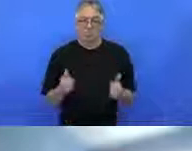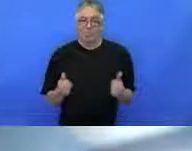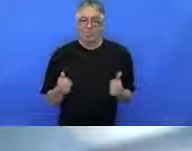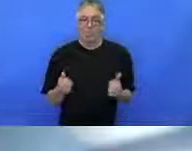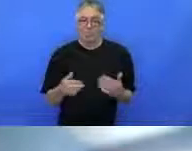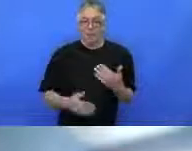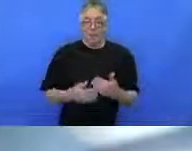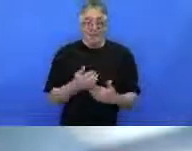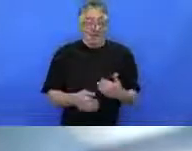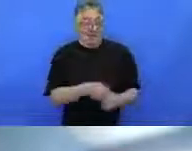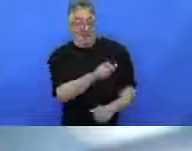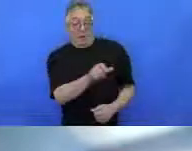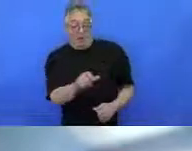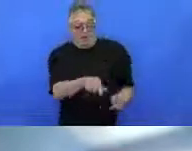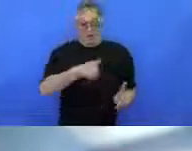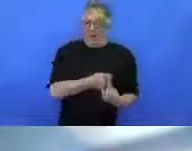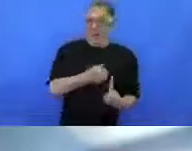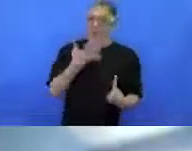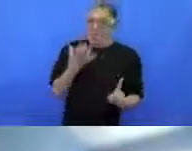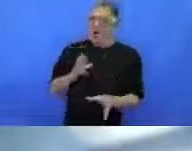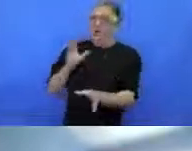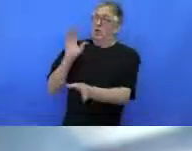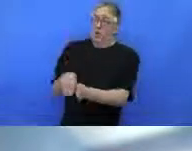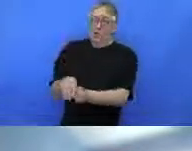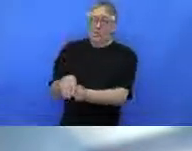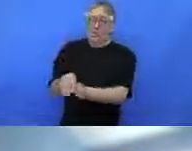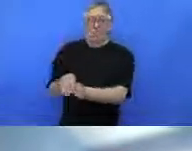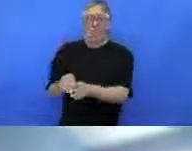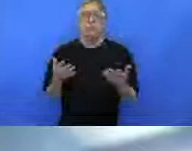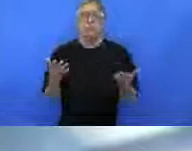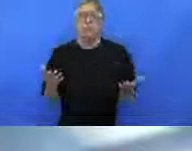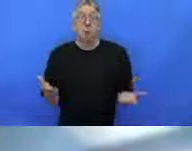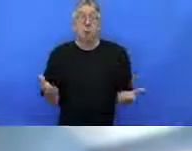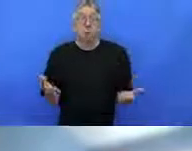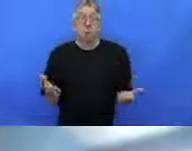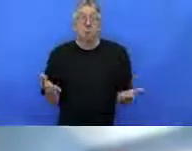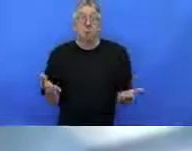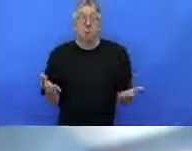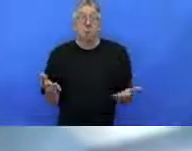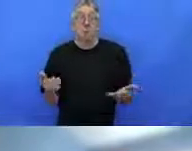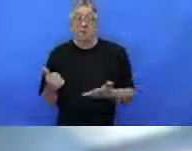and development. What this means is that it must rely on